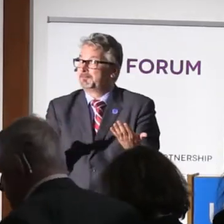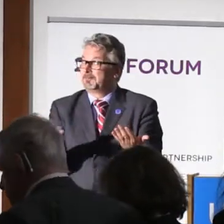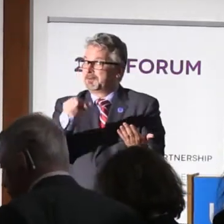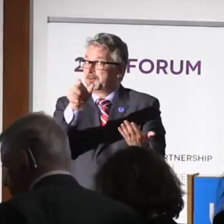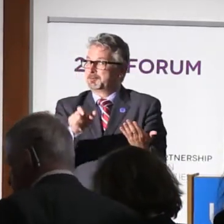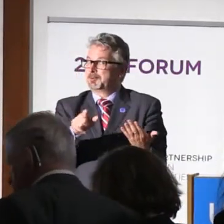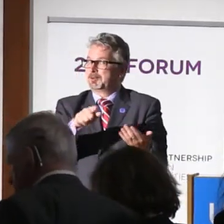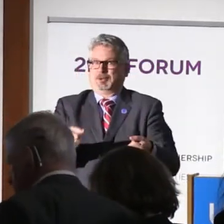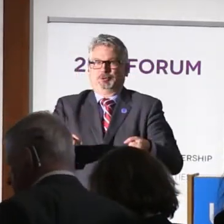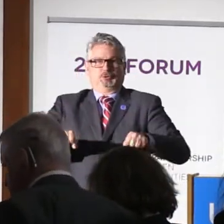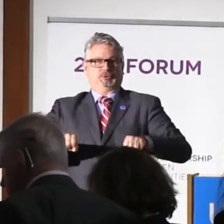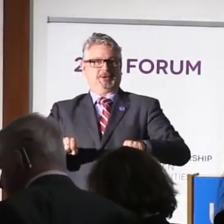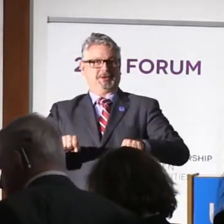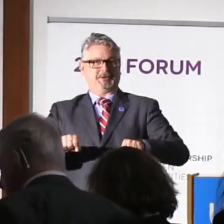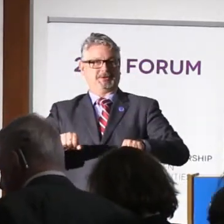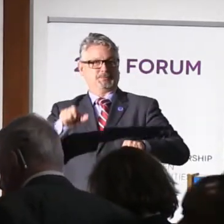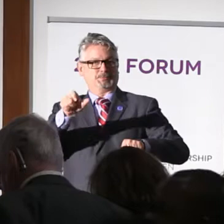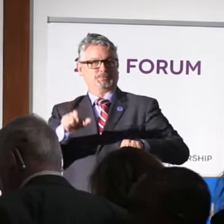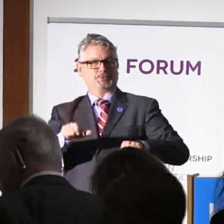remarks.